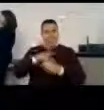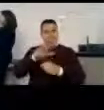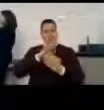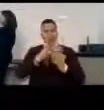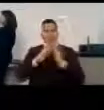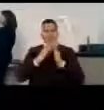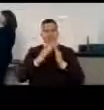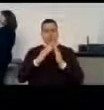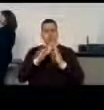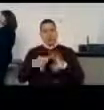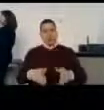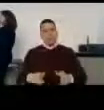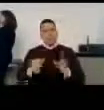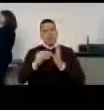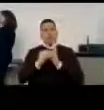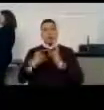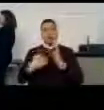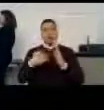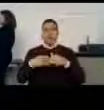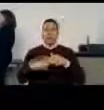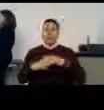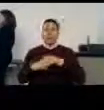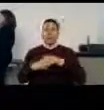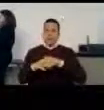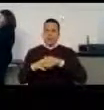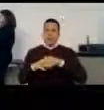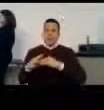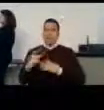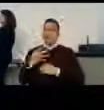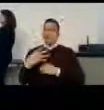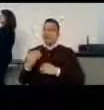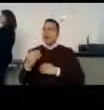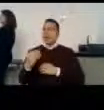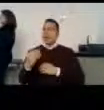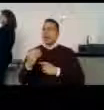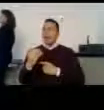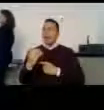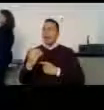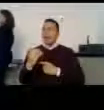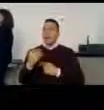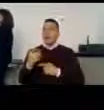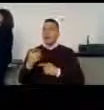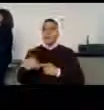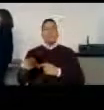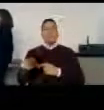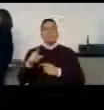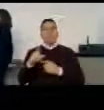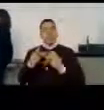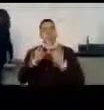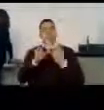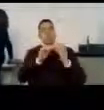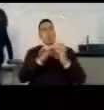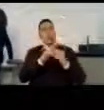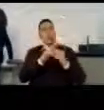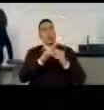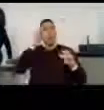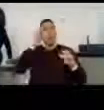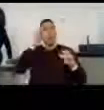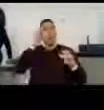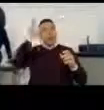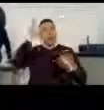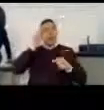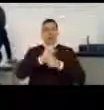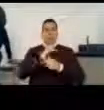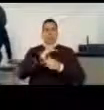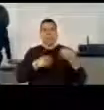to allow for students to have that accessibility, and also they're working with parents to make sure that we have